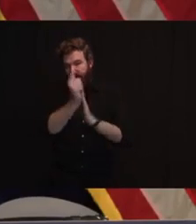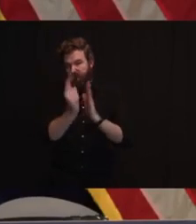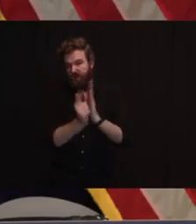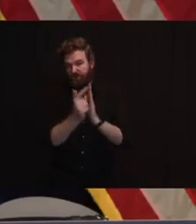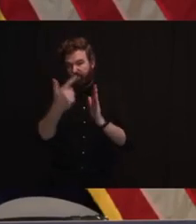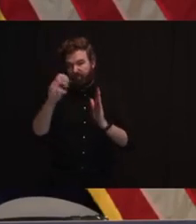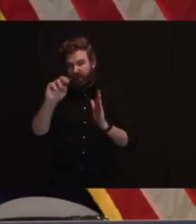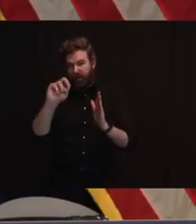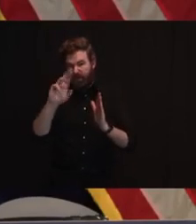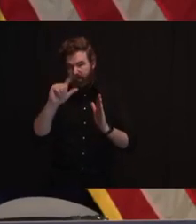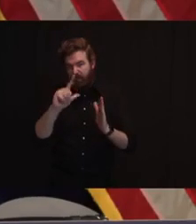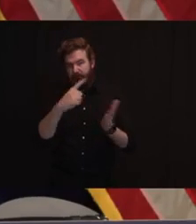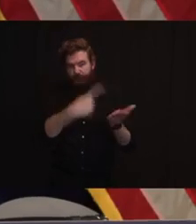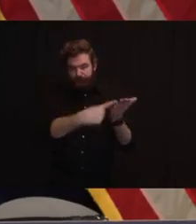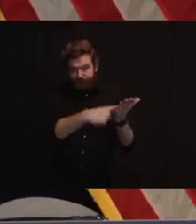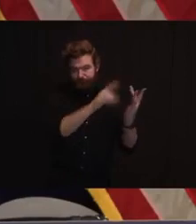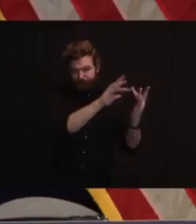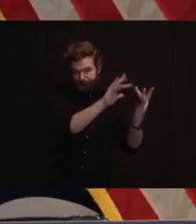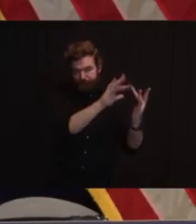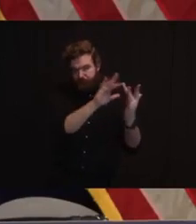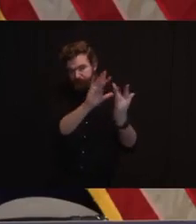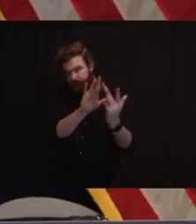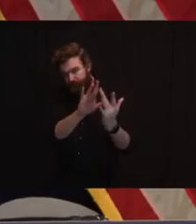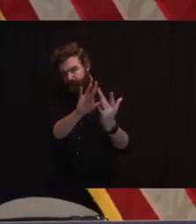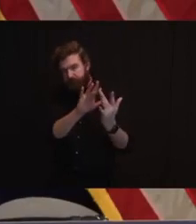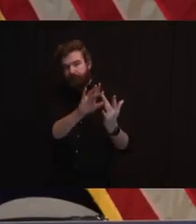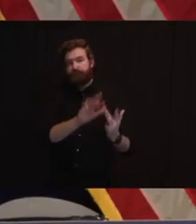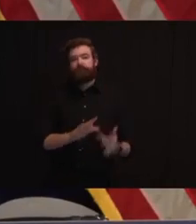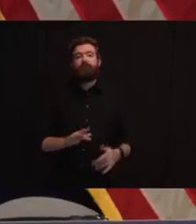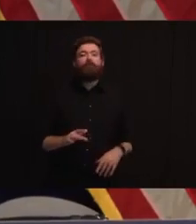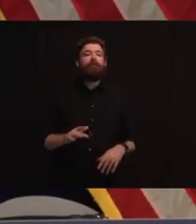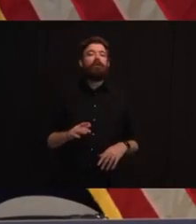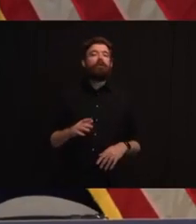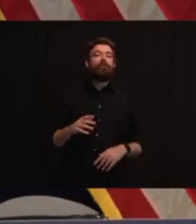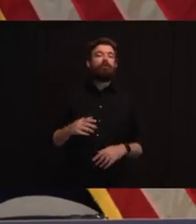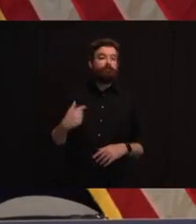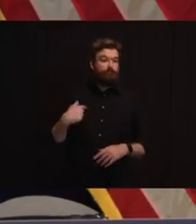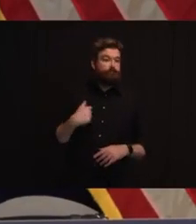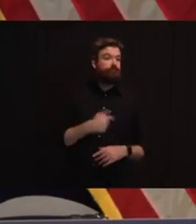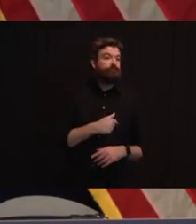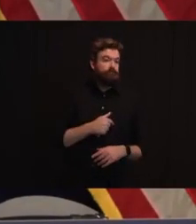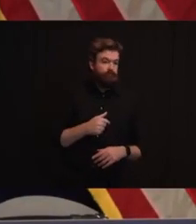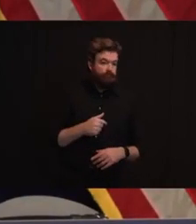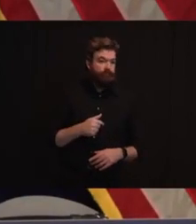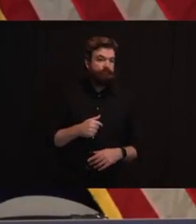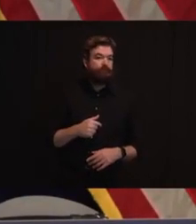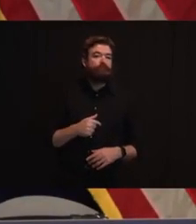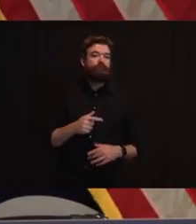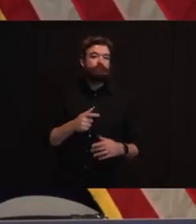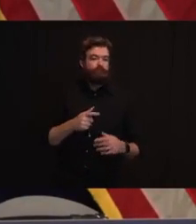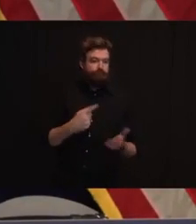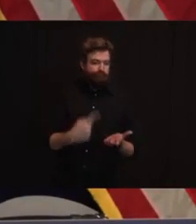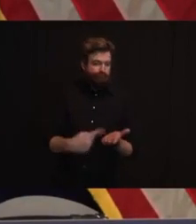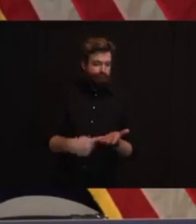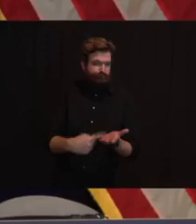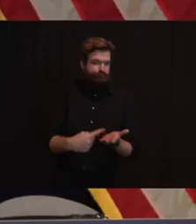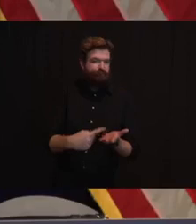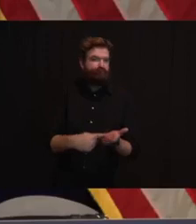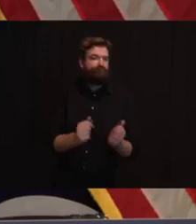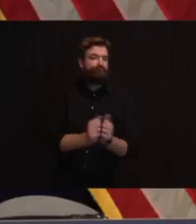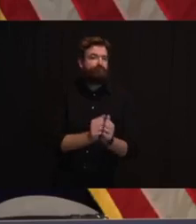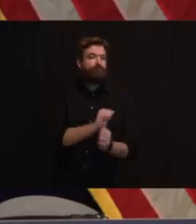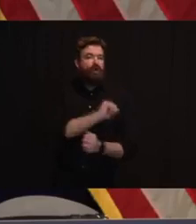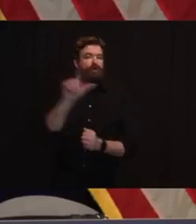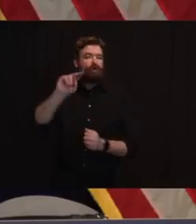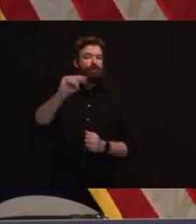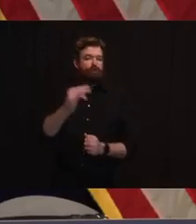law enforcement from around the entire state. That included myself, the AG, Director Maples, as well as the special